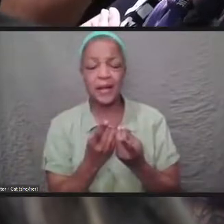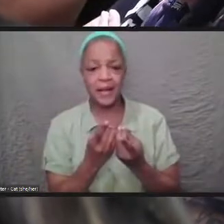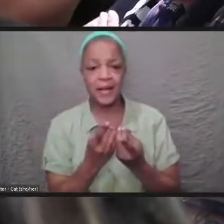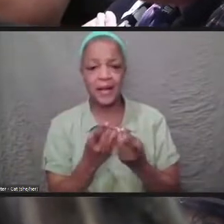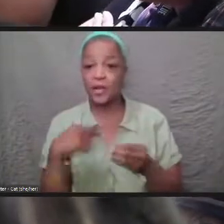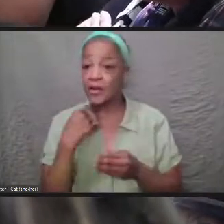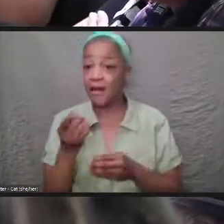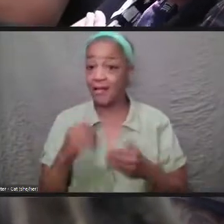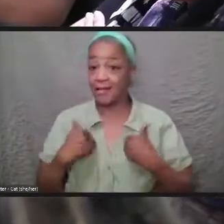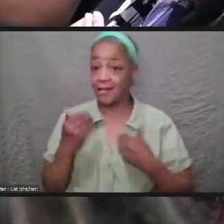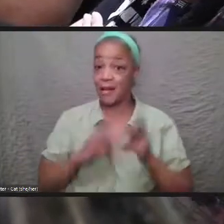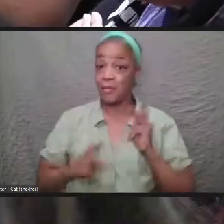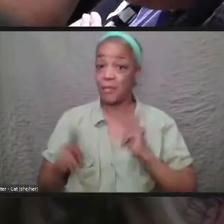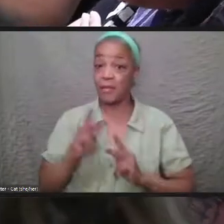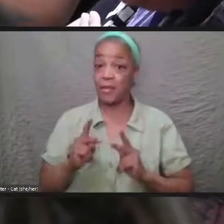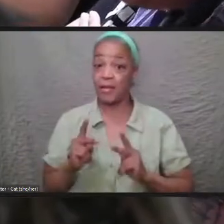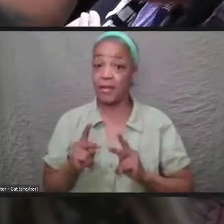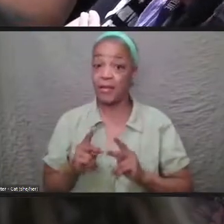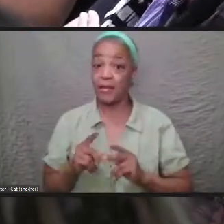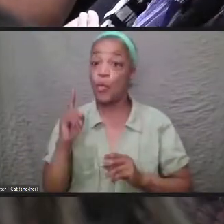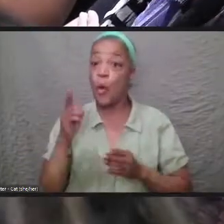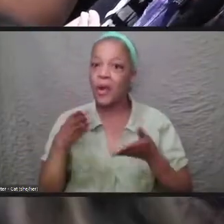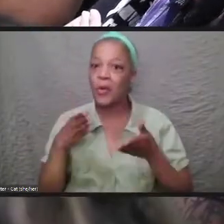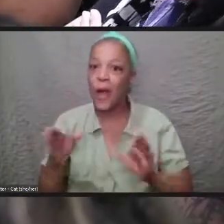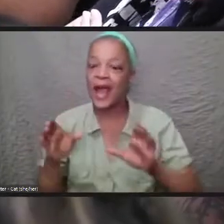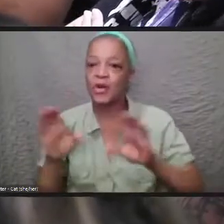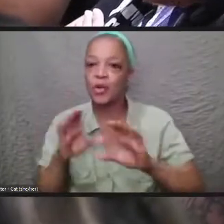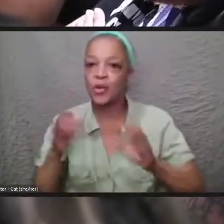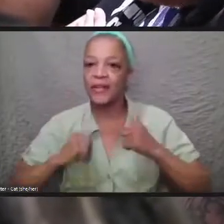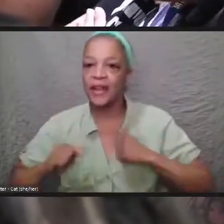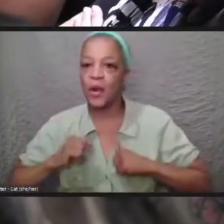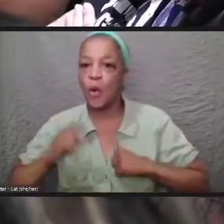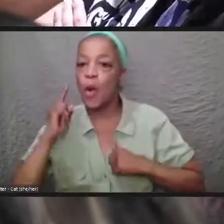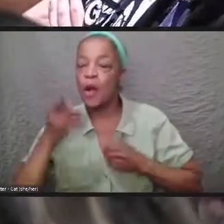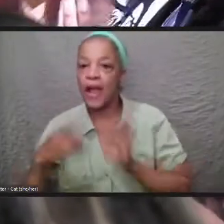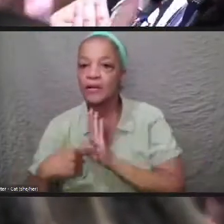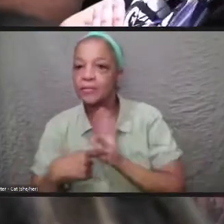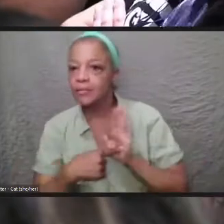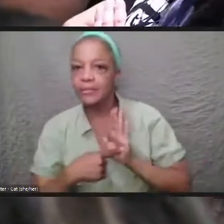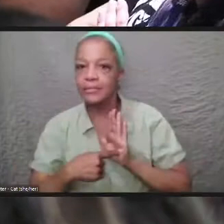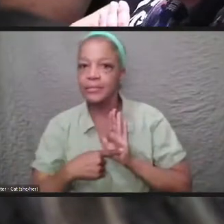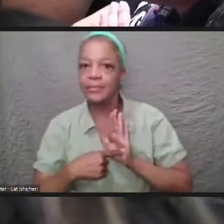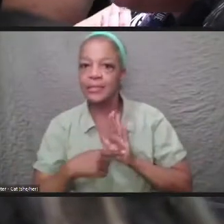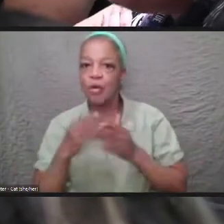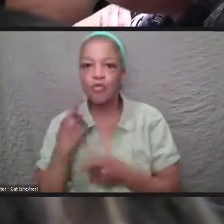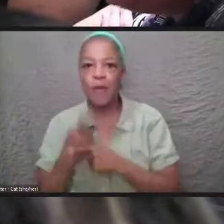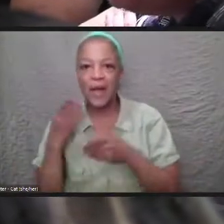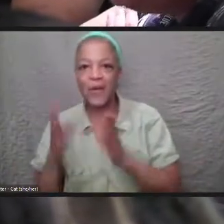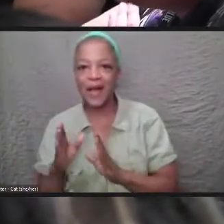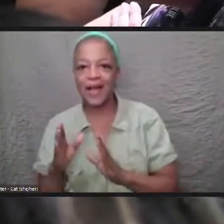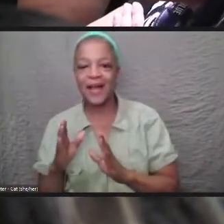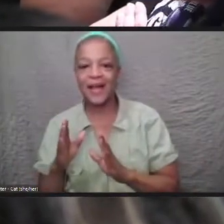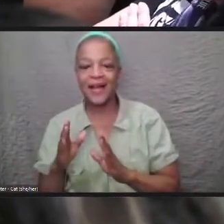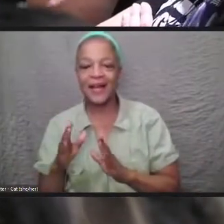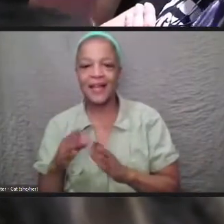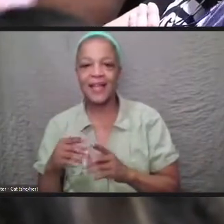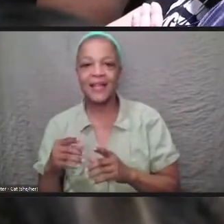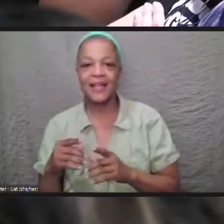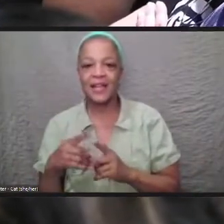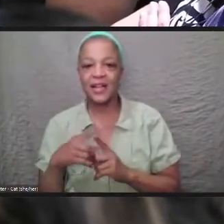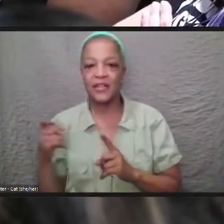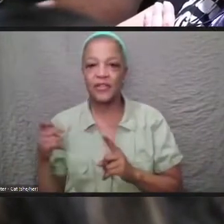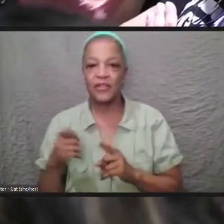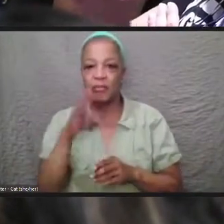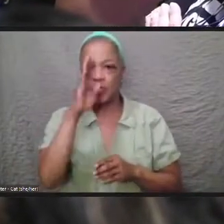young folks that there is one way to do things, or like there's a right way to do things, and it's clearly from a